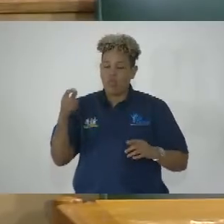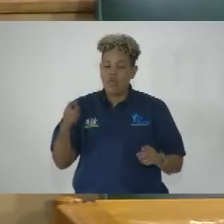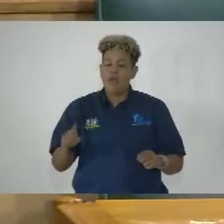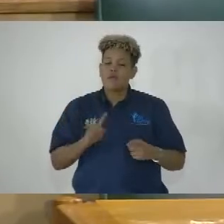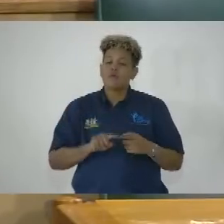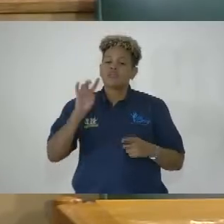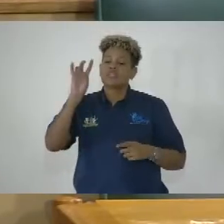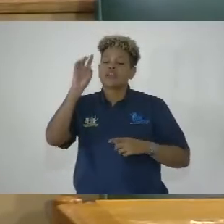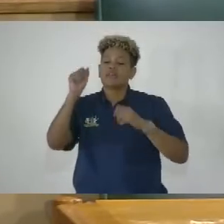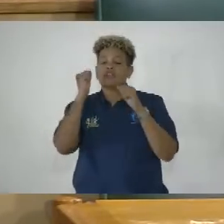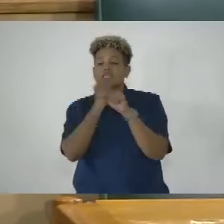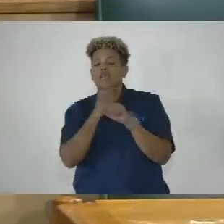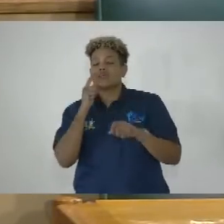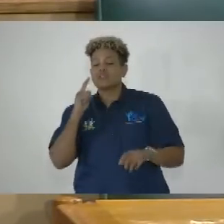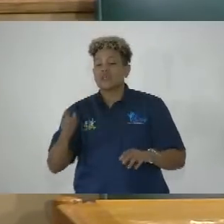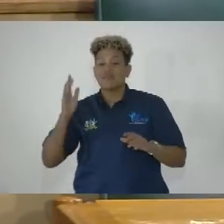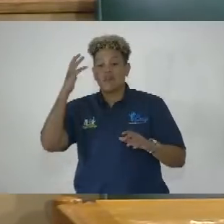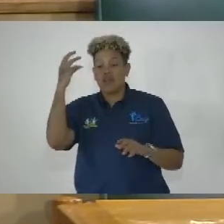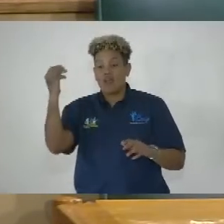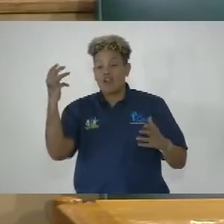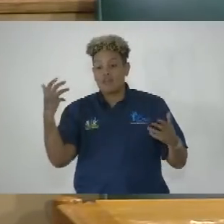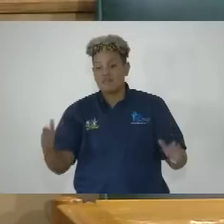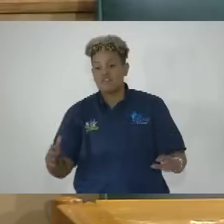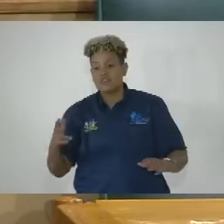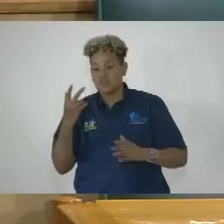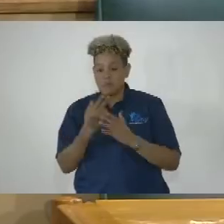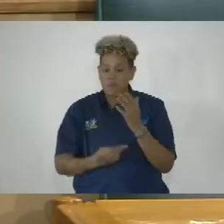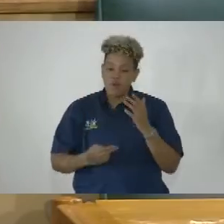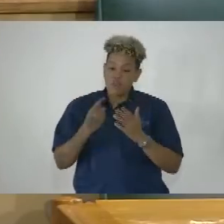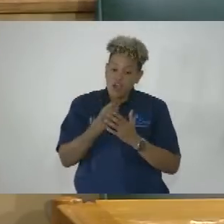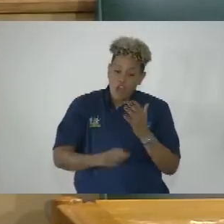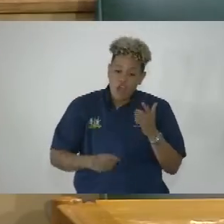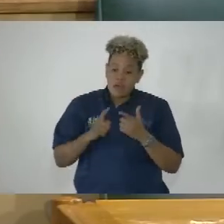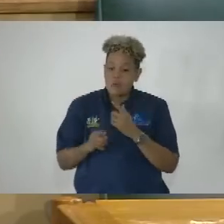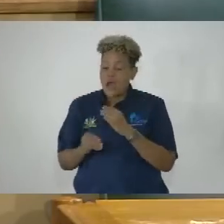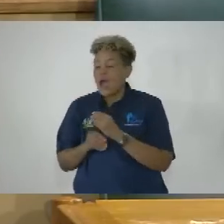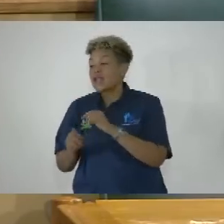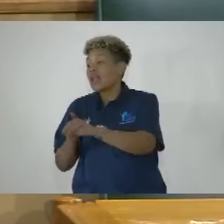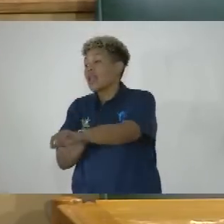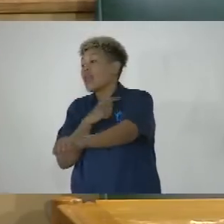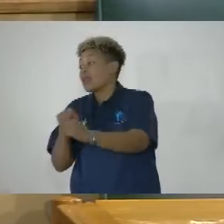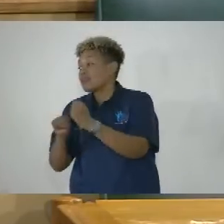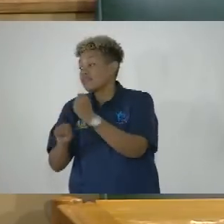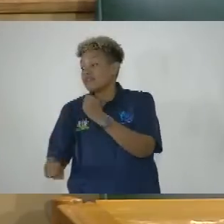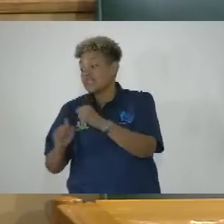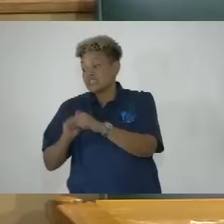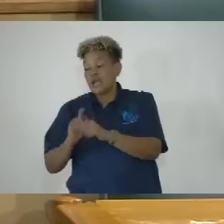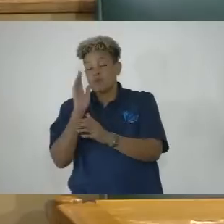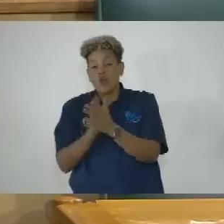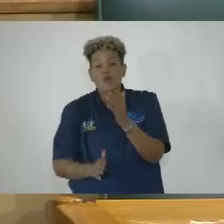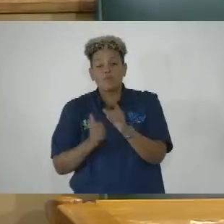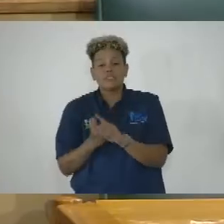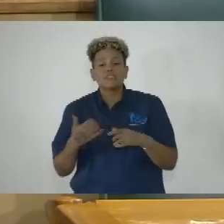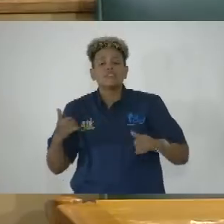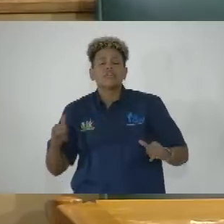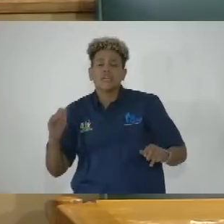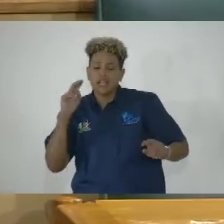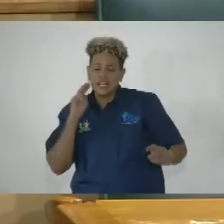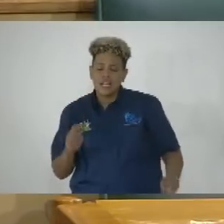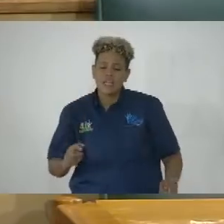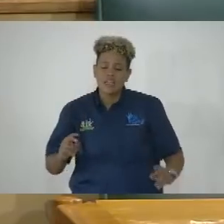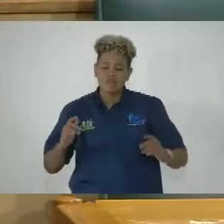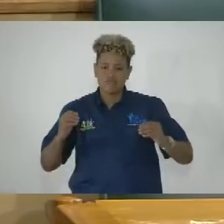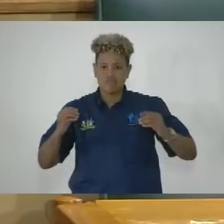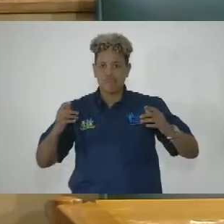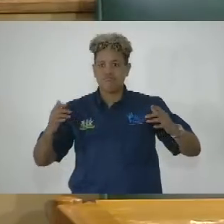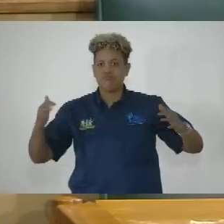7 years have gone. Both cost and the length of time to complete continue to